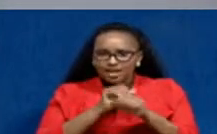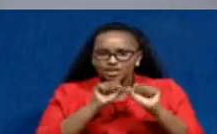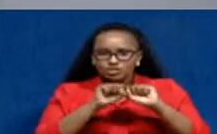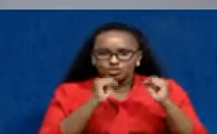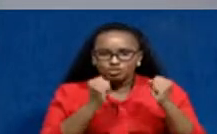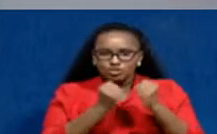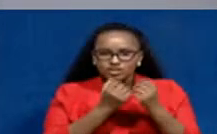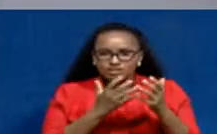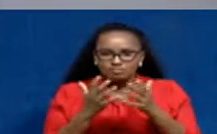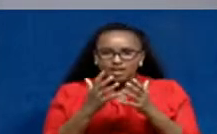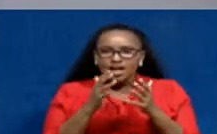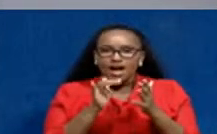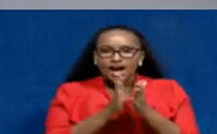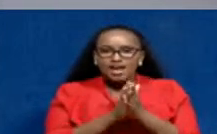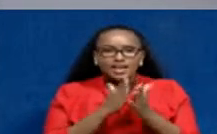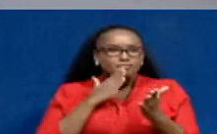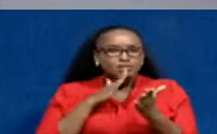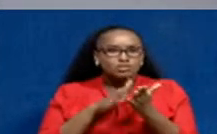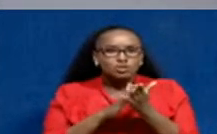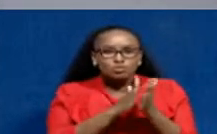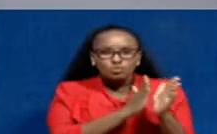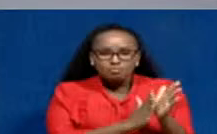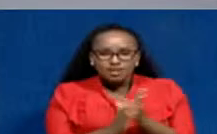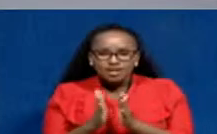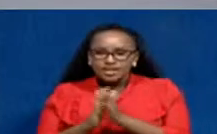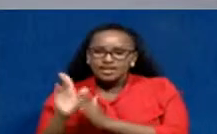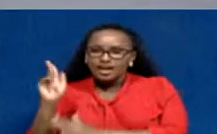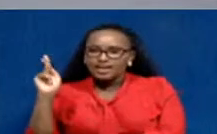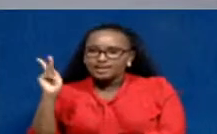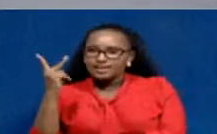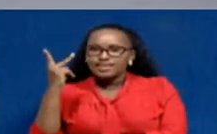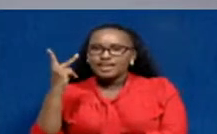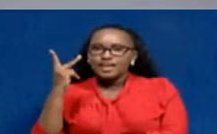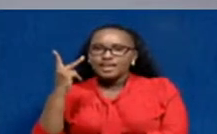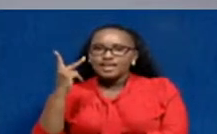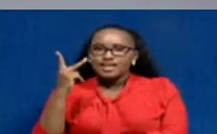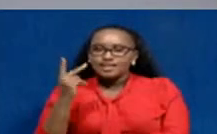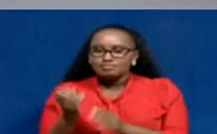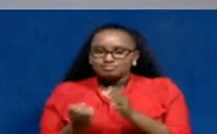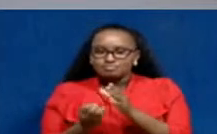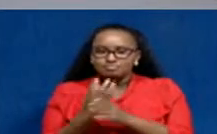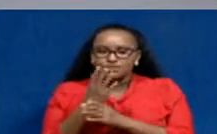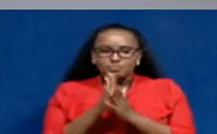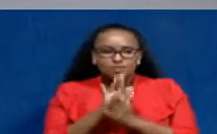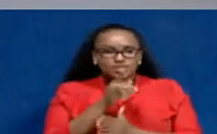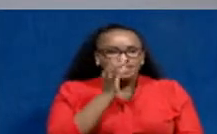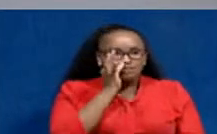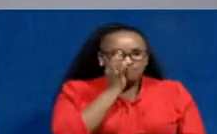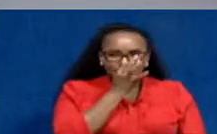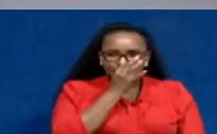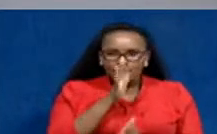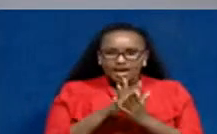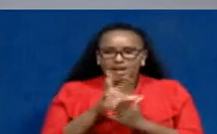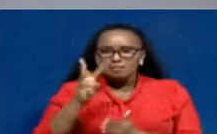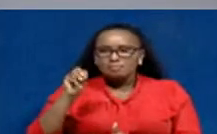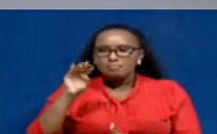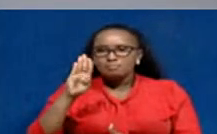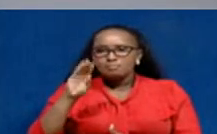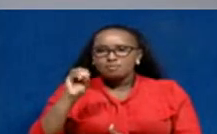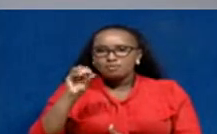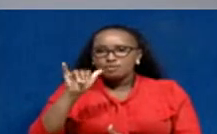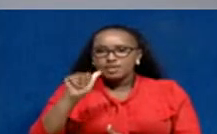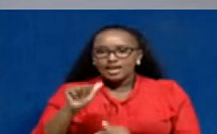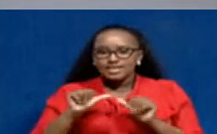socialism and its application to planning in Kenya, drafted by him and Mboya, remains the